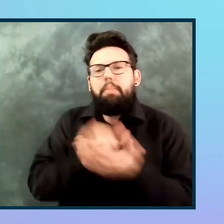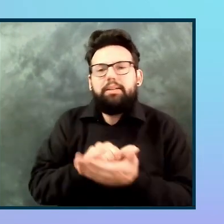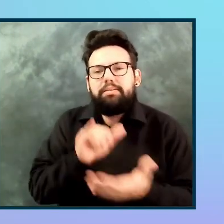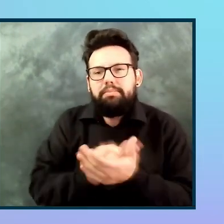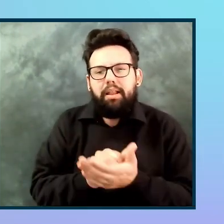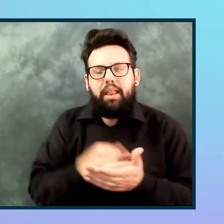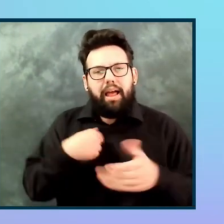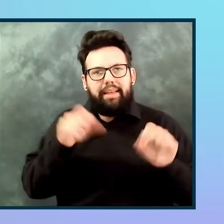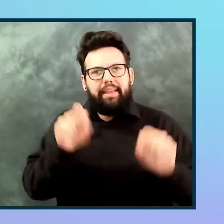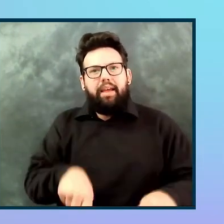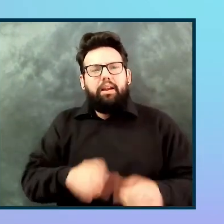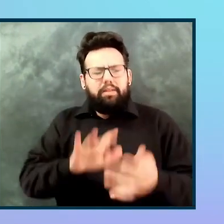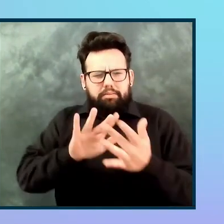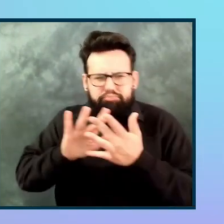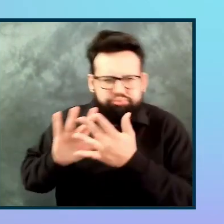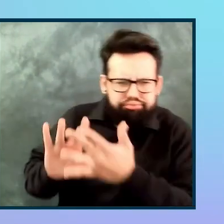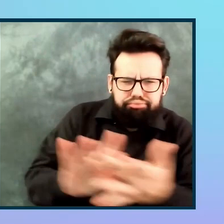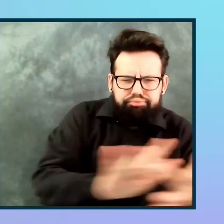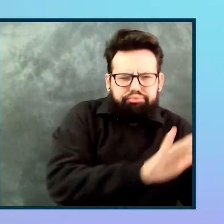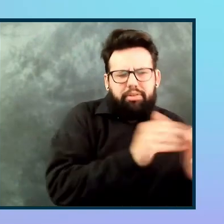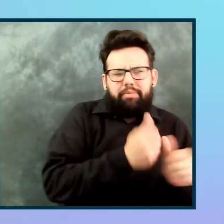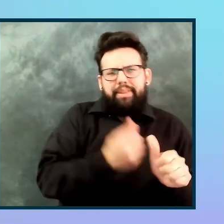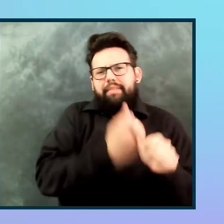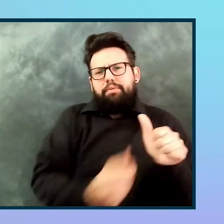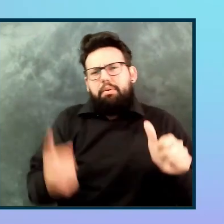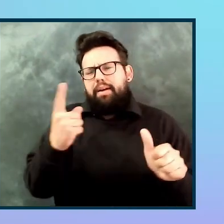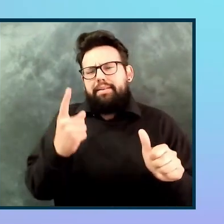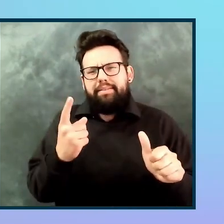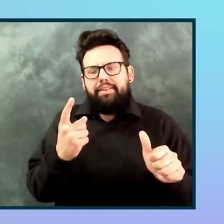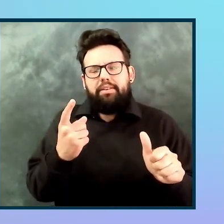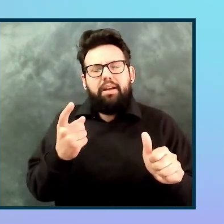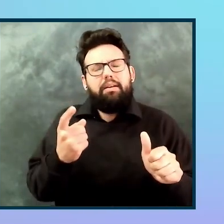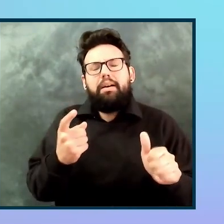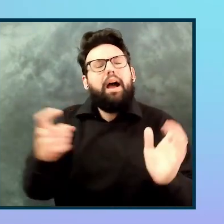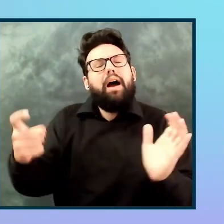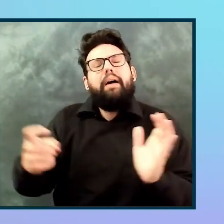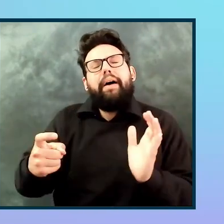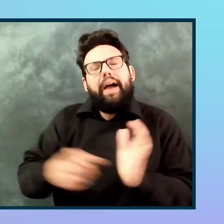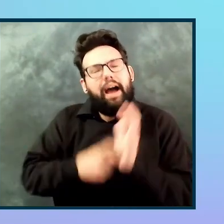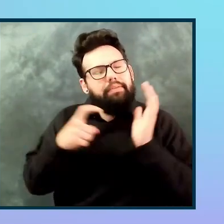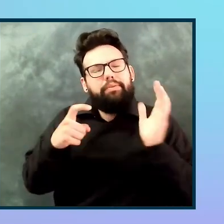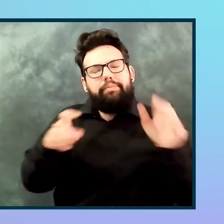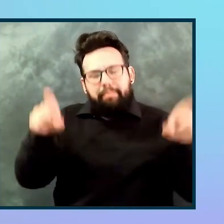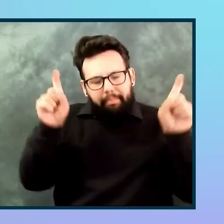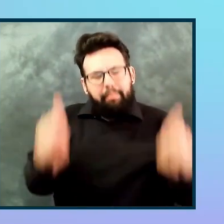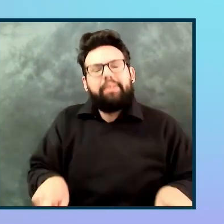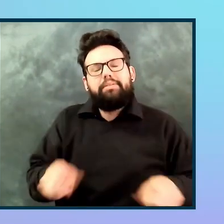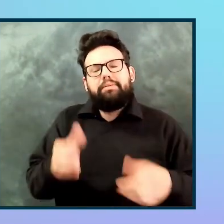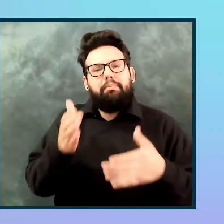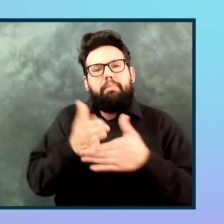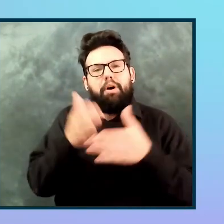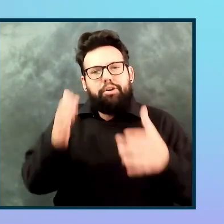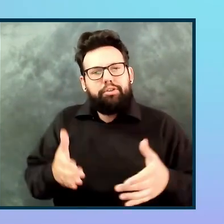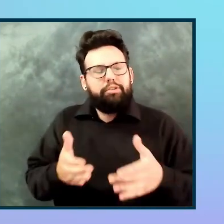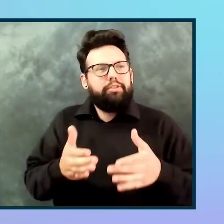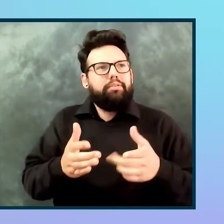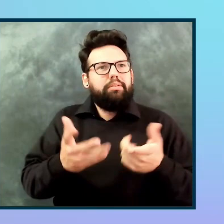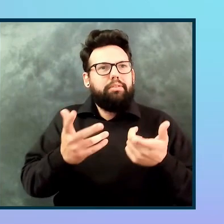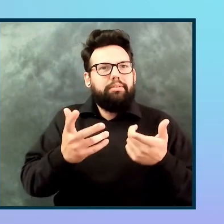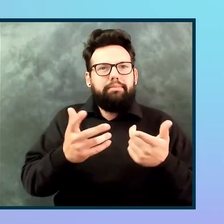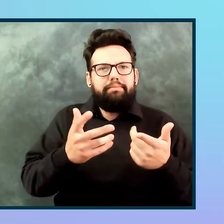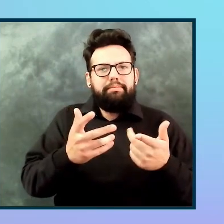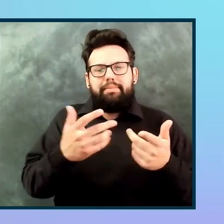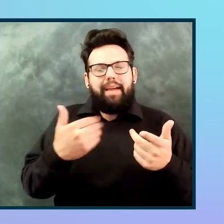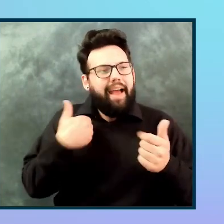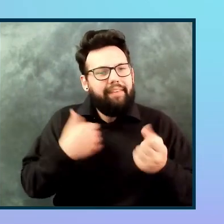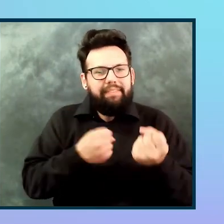reach everybody. And so you literally have to partner with your advocates in the organization until you're able